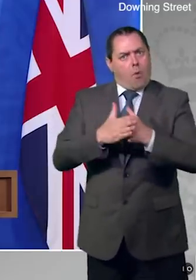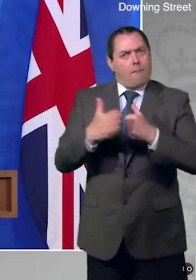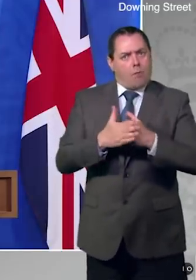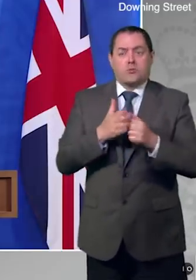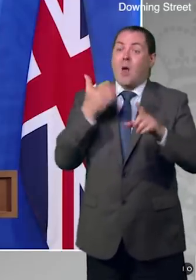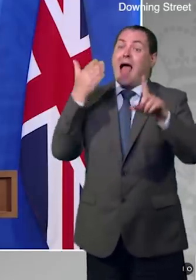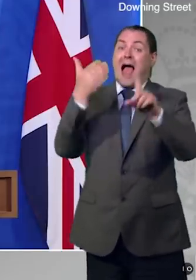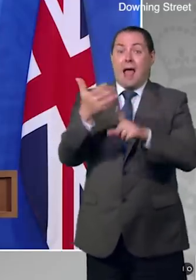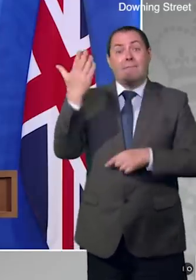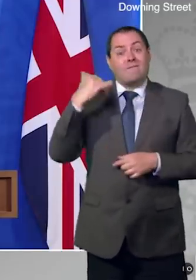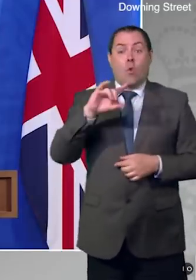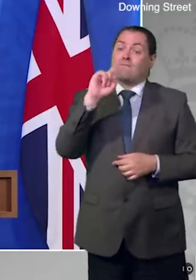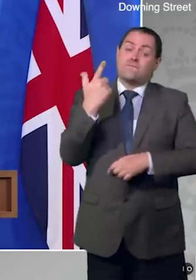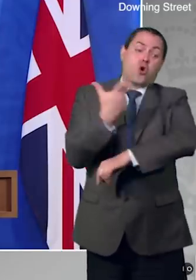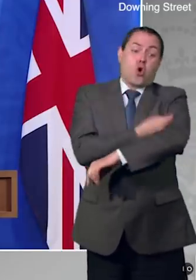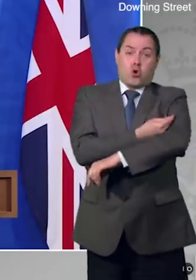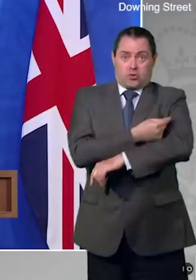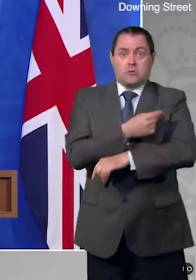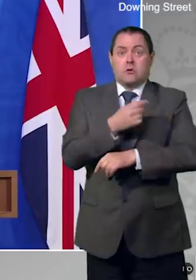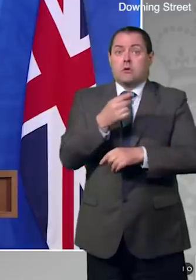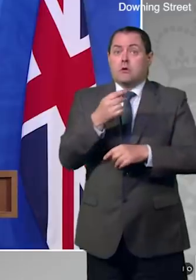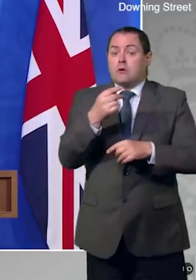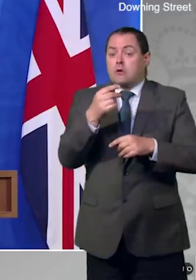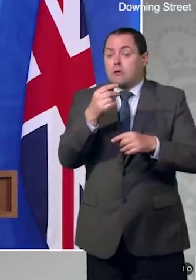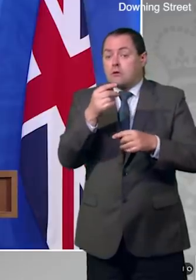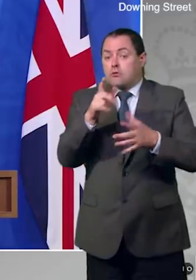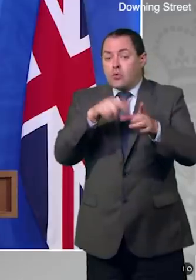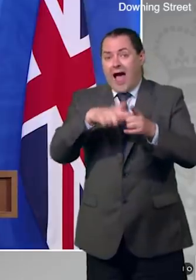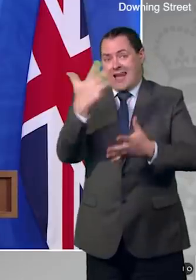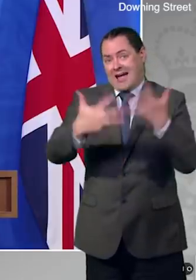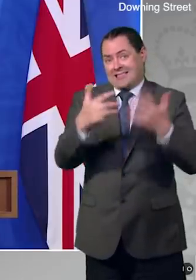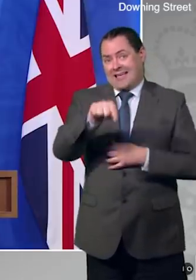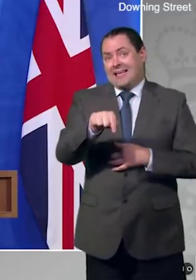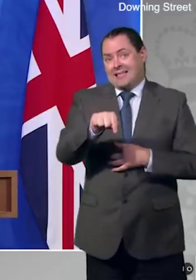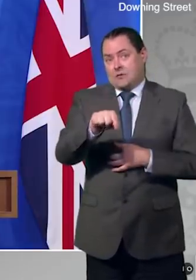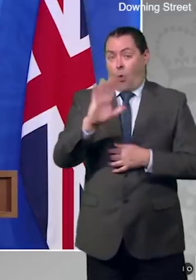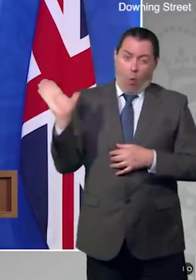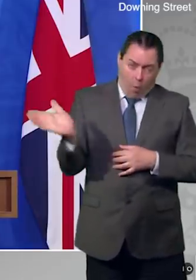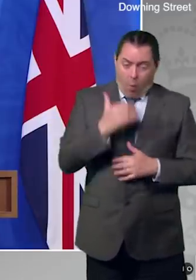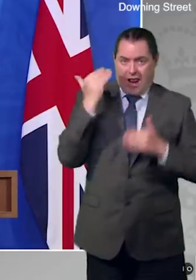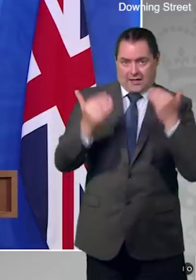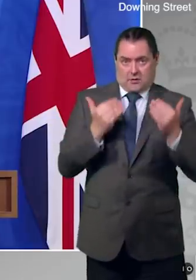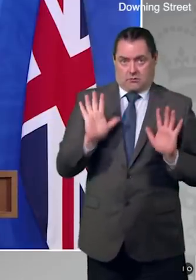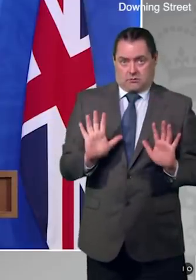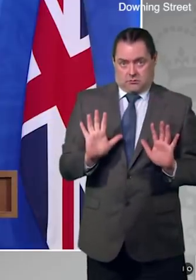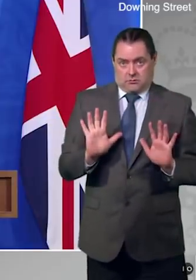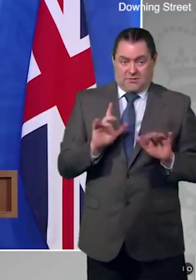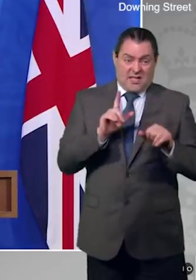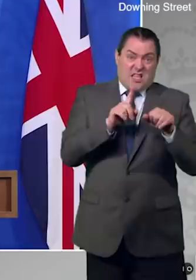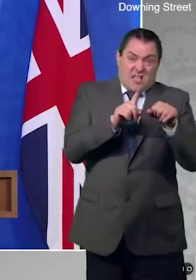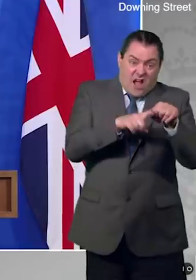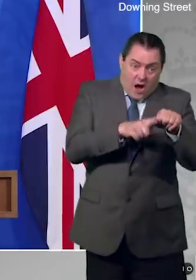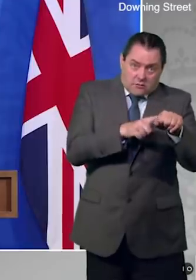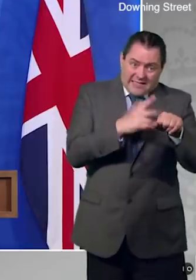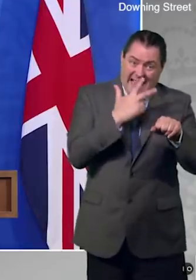first dose by the 19th of July. That is, including young people over the age of 18,